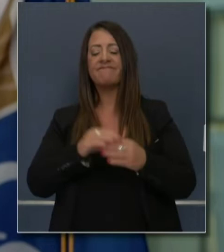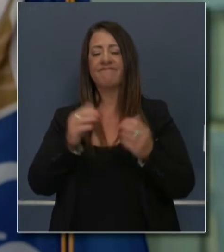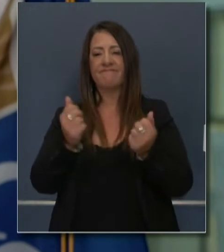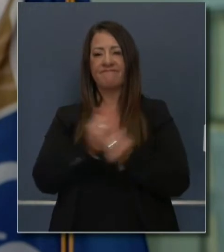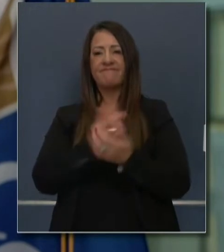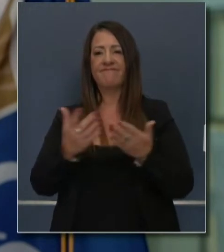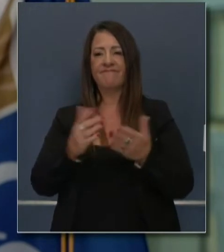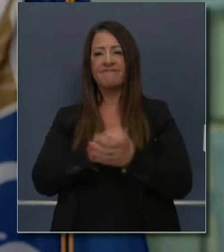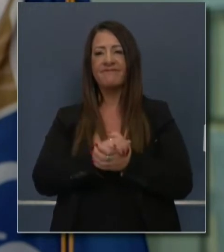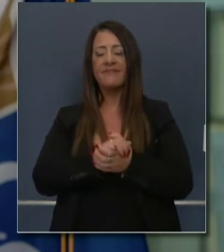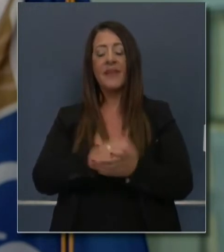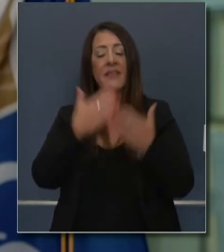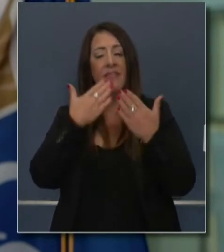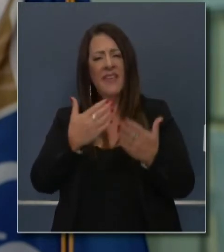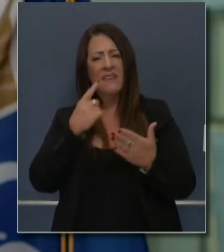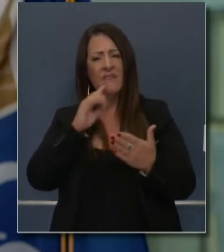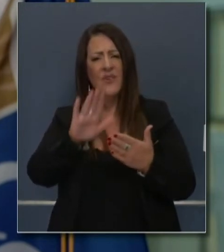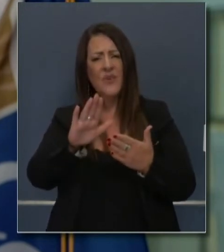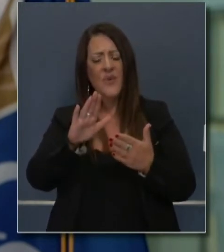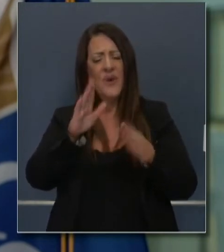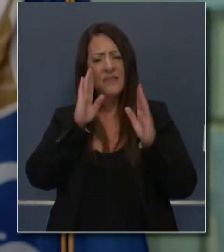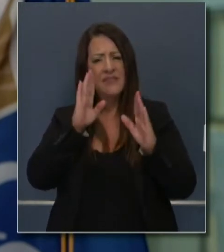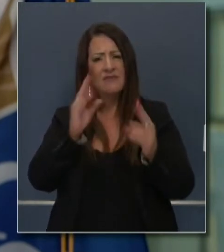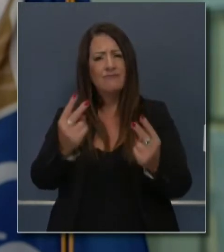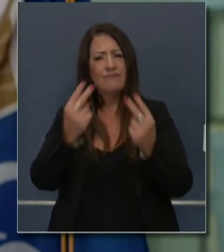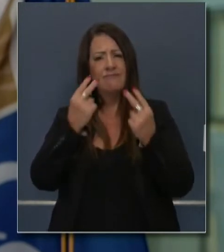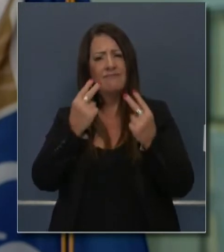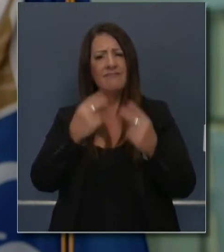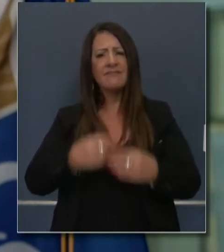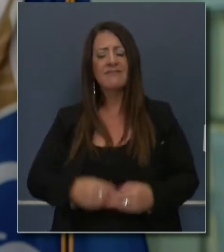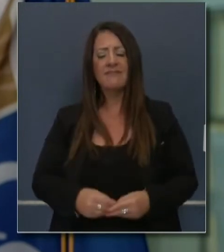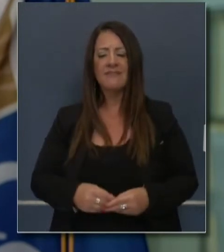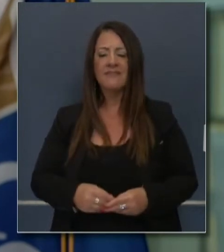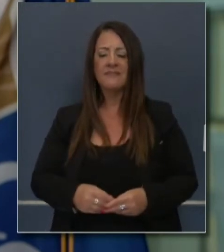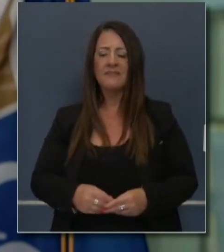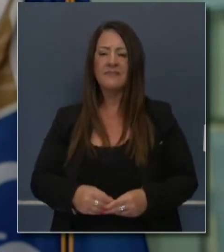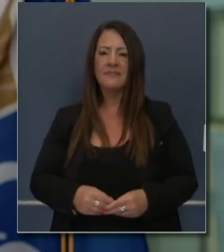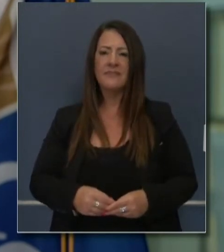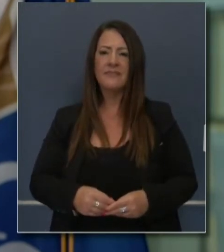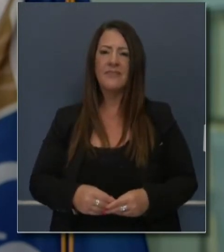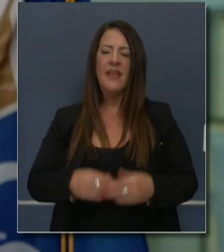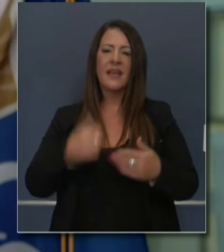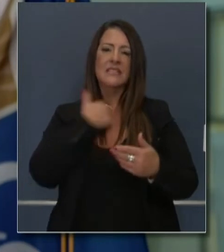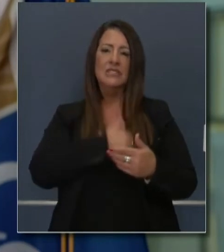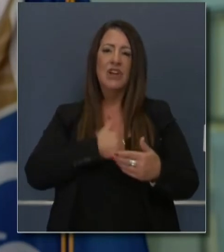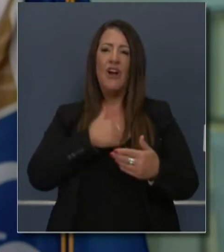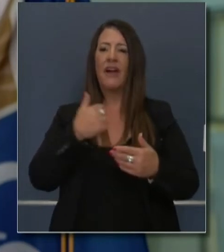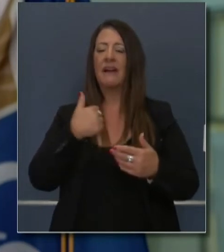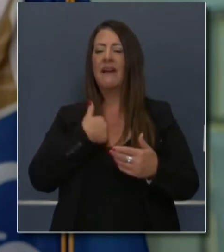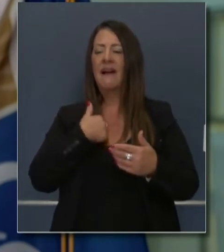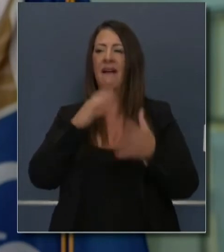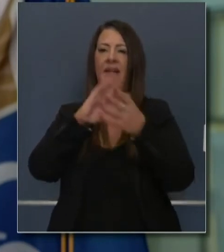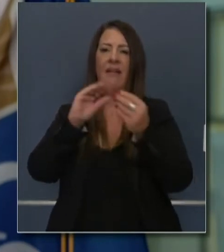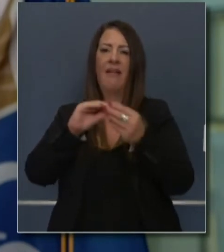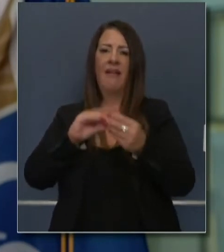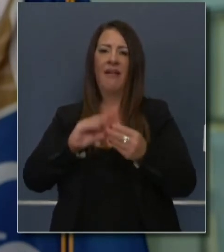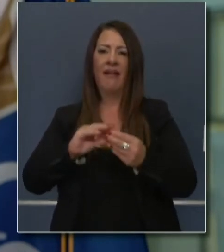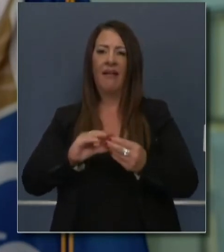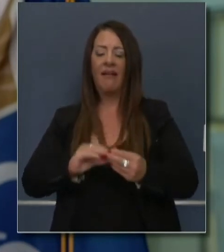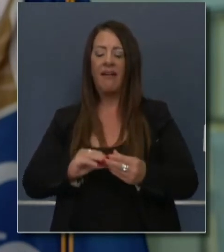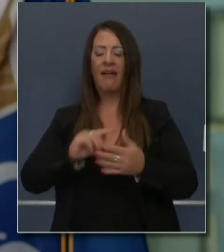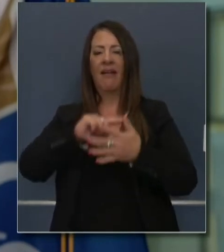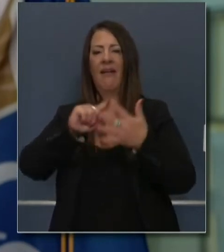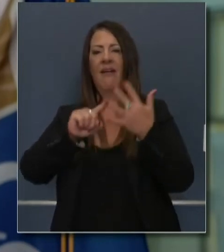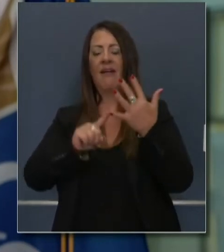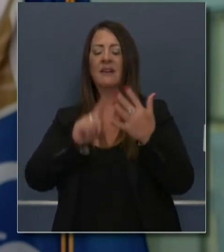time and your attention. And again, forgive us for being a little bit over the map today on evictions and homelessness, but I think they're